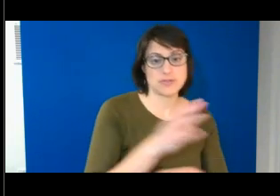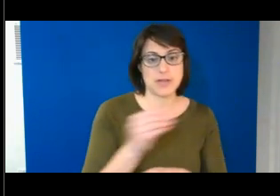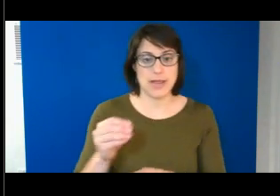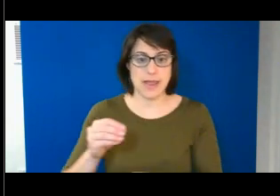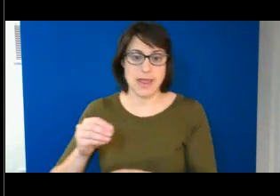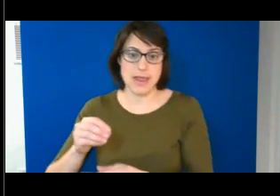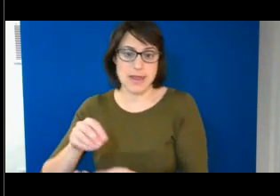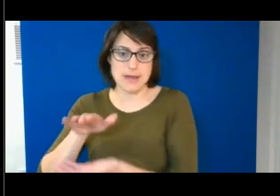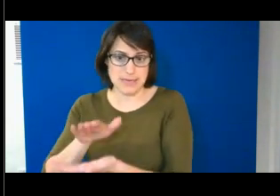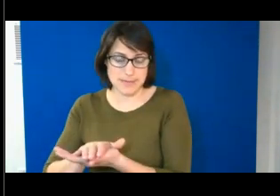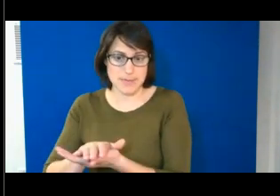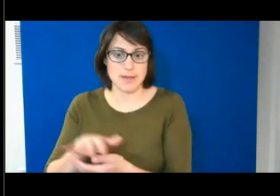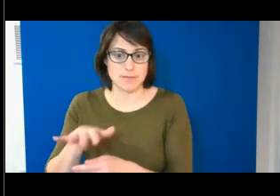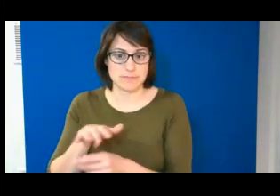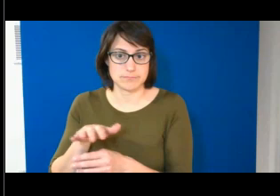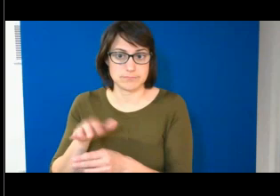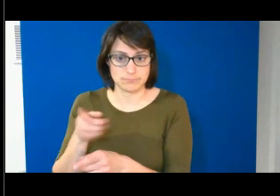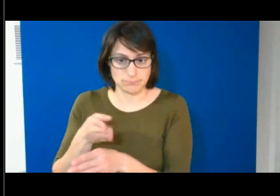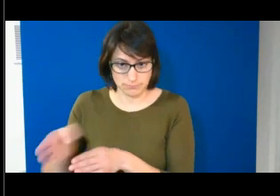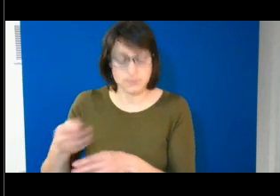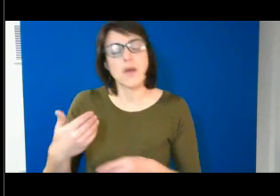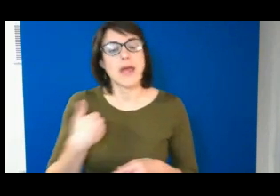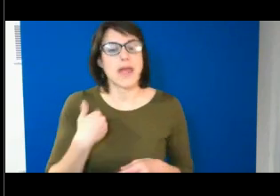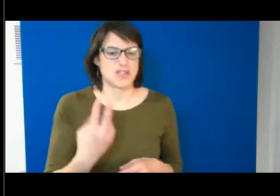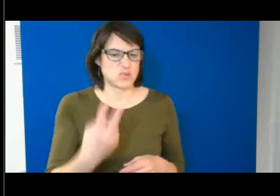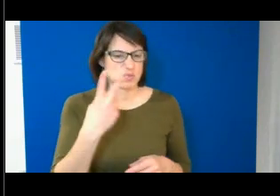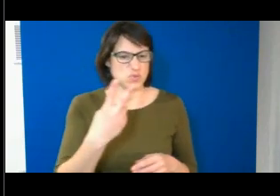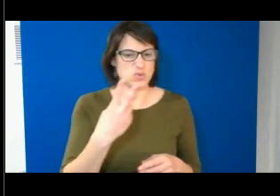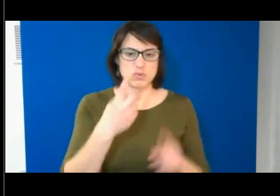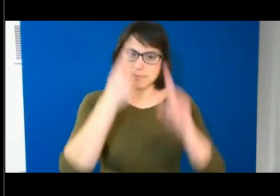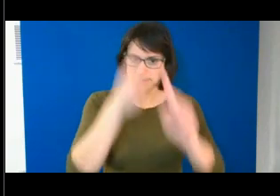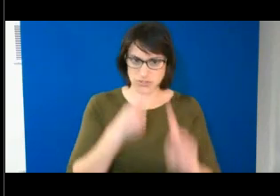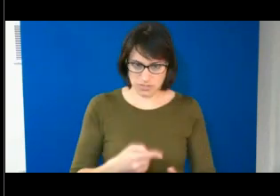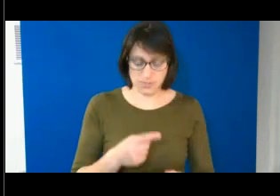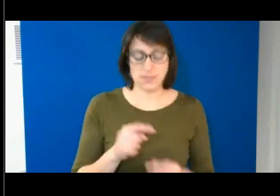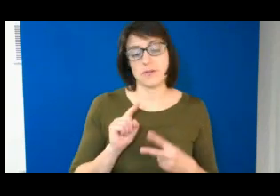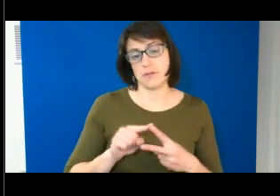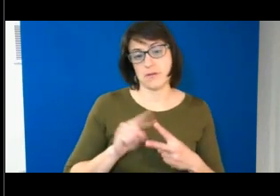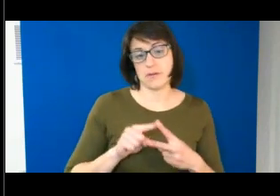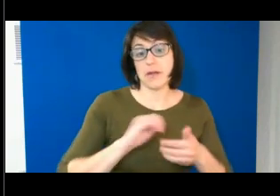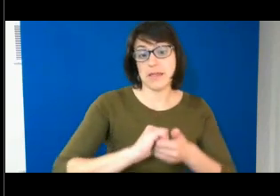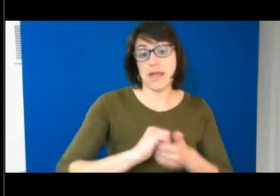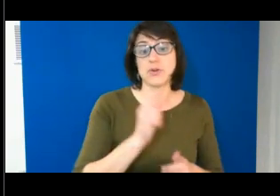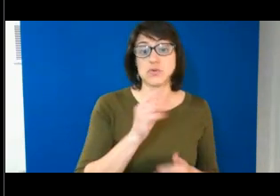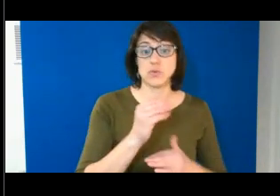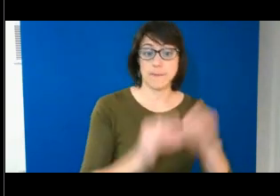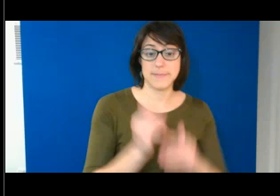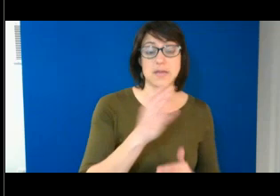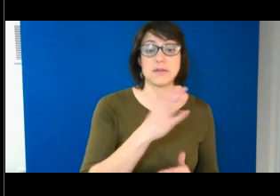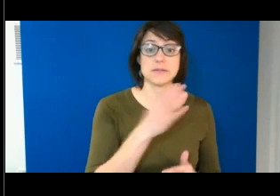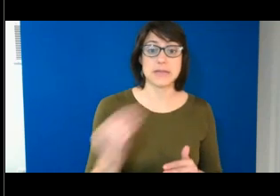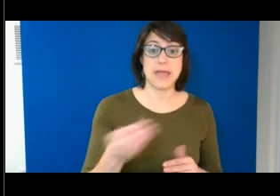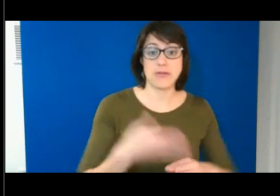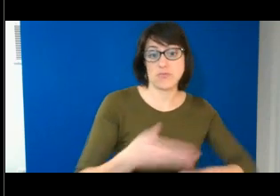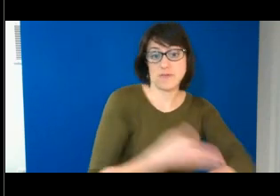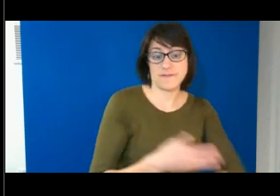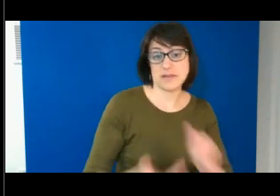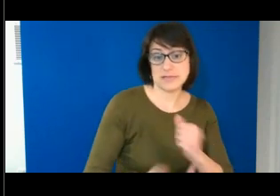main missions. One was to collaborate to build and refine technology to create a process that could